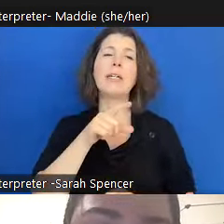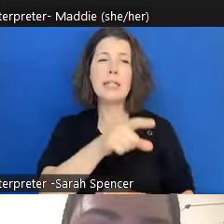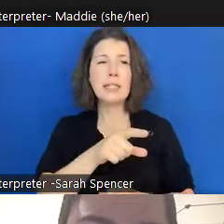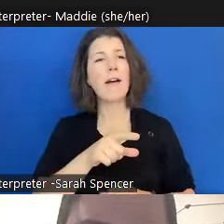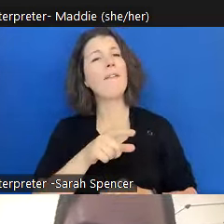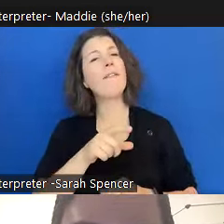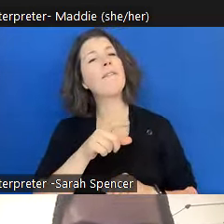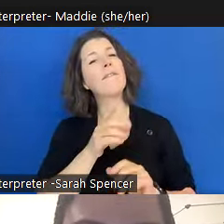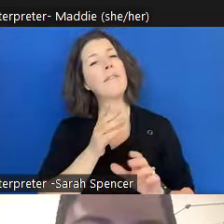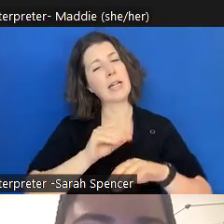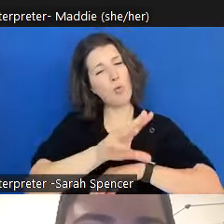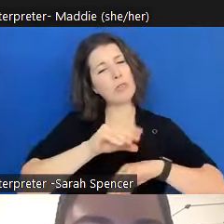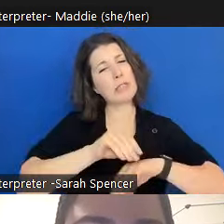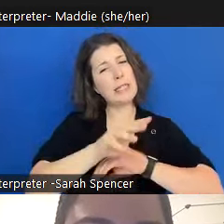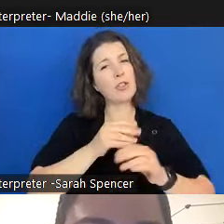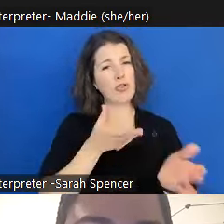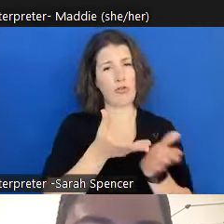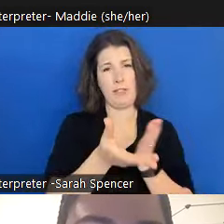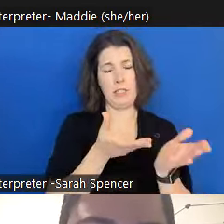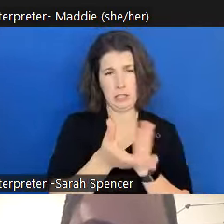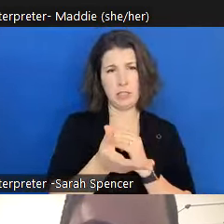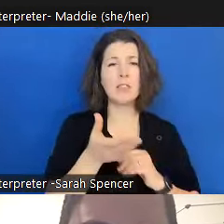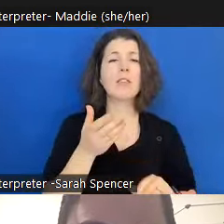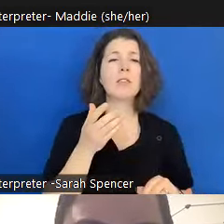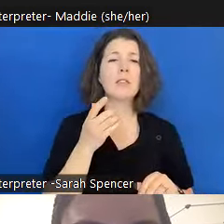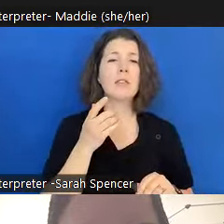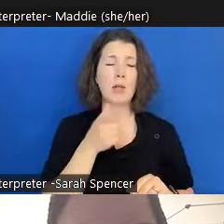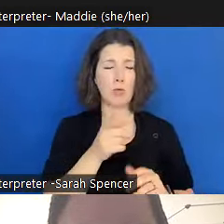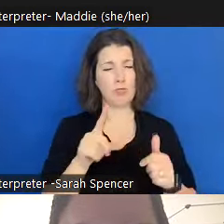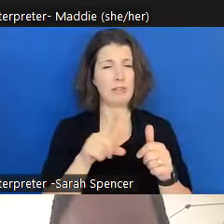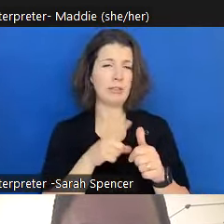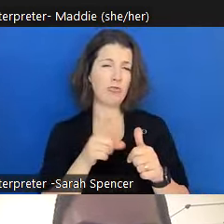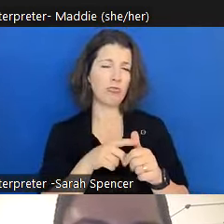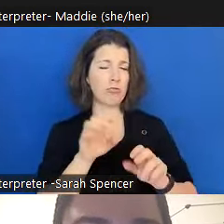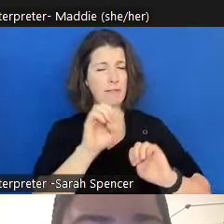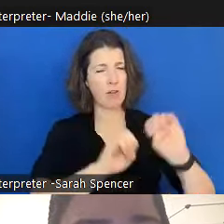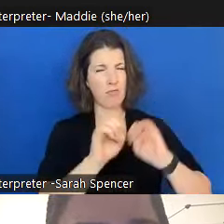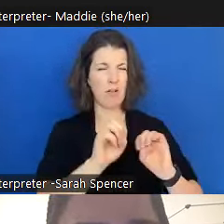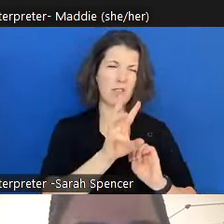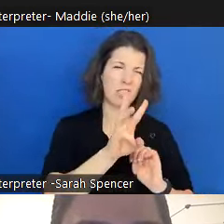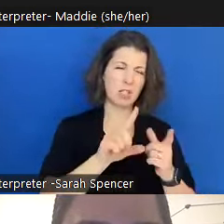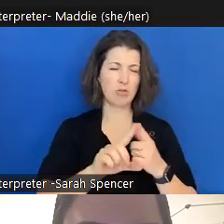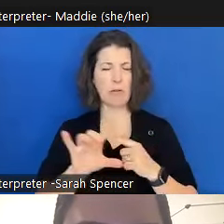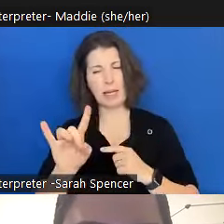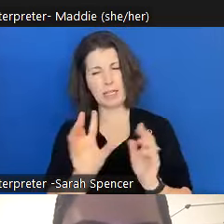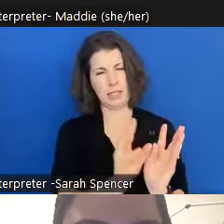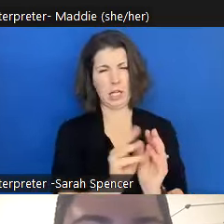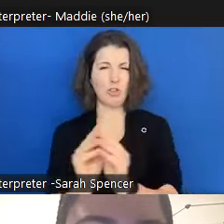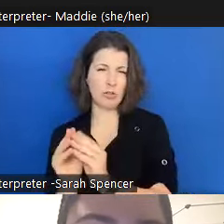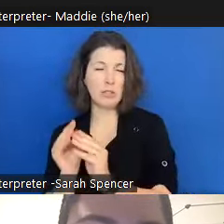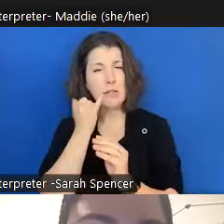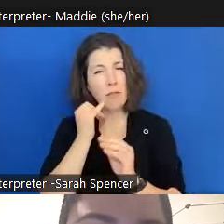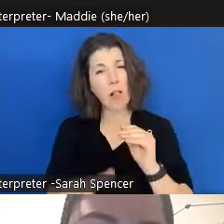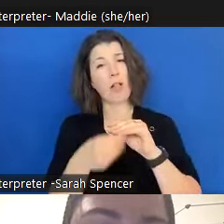adjustment counseling services. He will do an initial evaluation in about 6 to 8 sessions. If additional services are needed, he